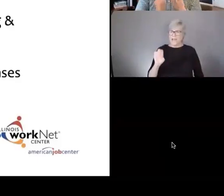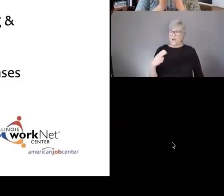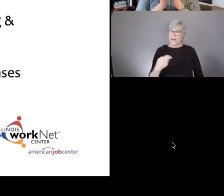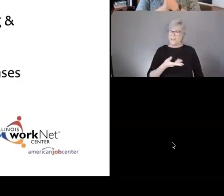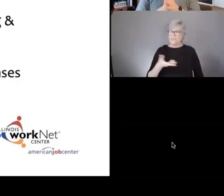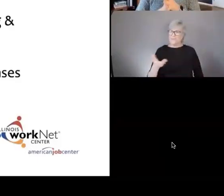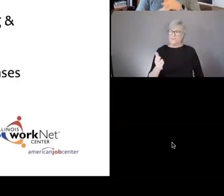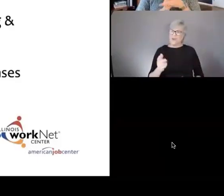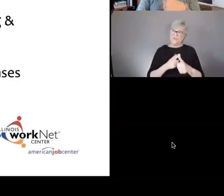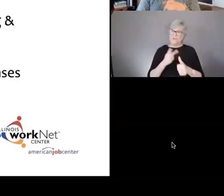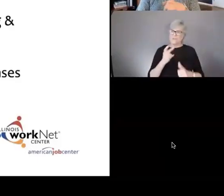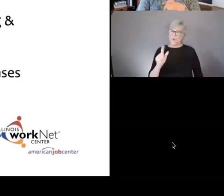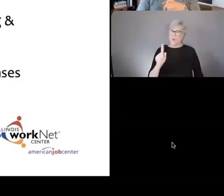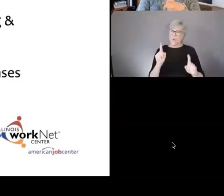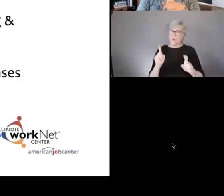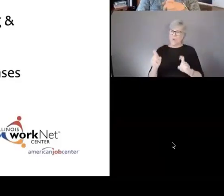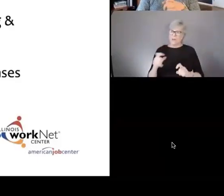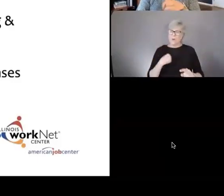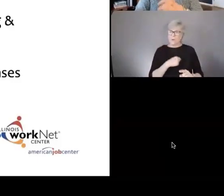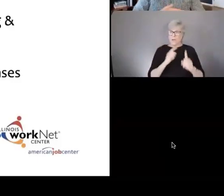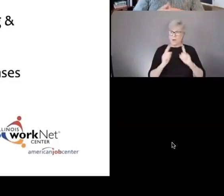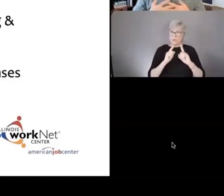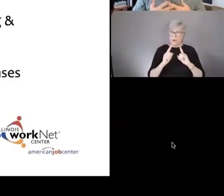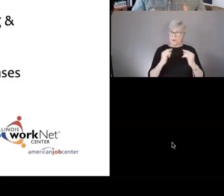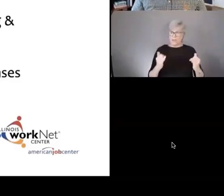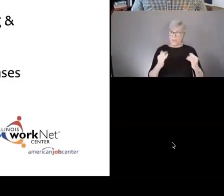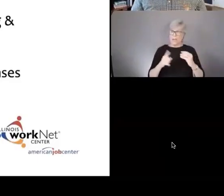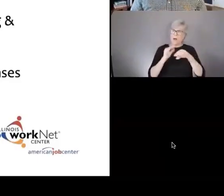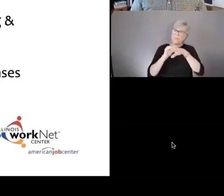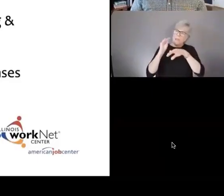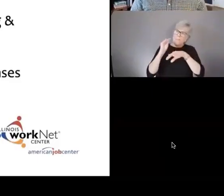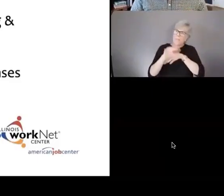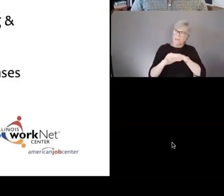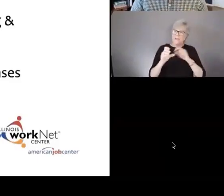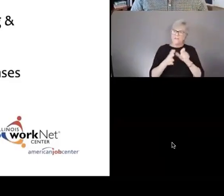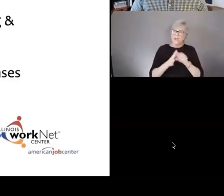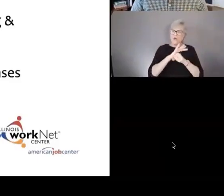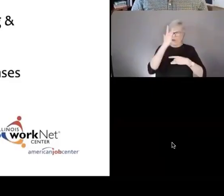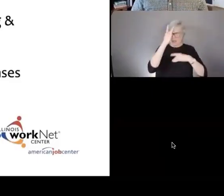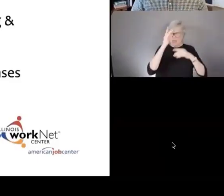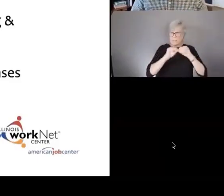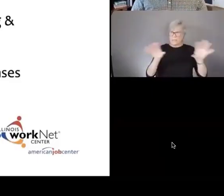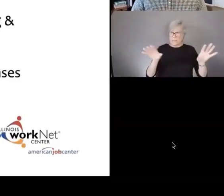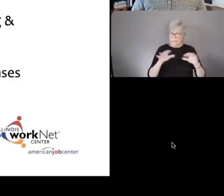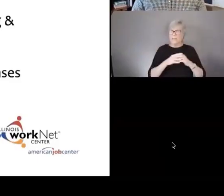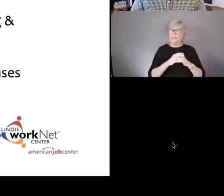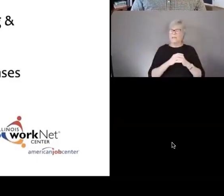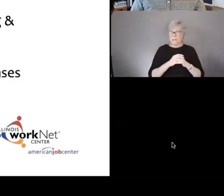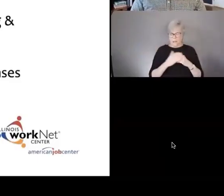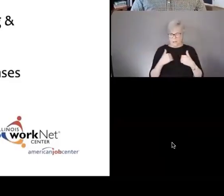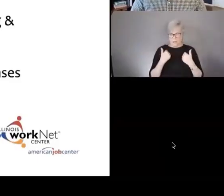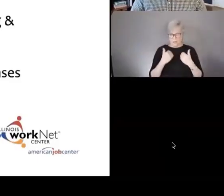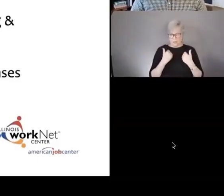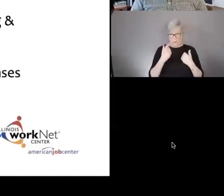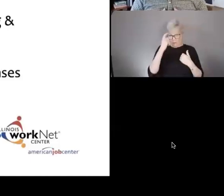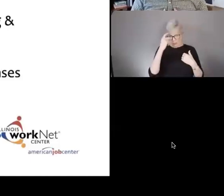you. We are talking today about the impacts of the COVID-19 pandemic on youth mental health,